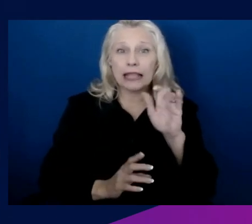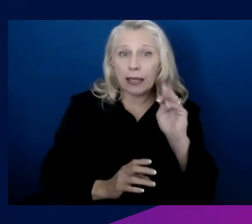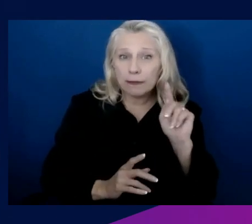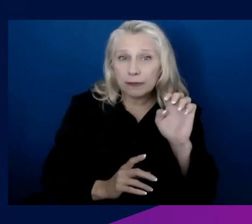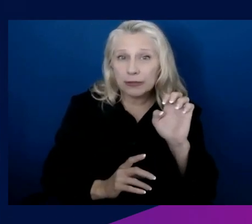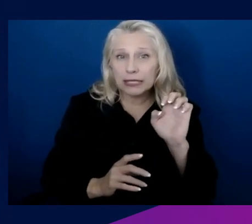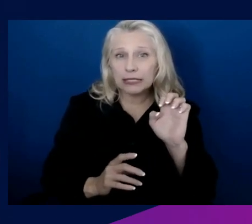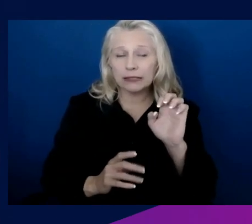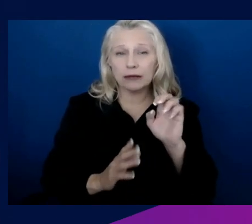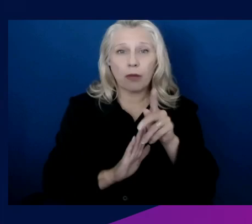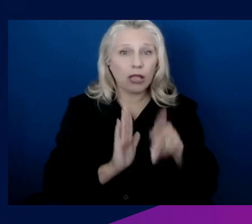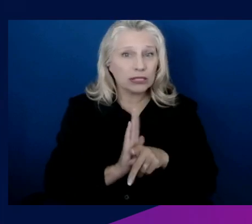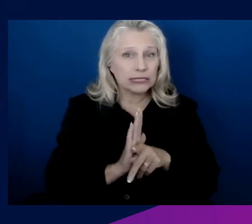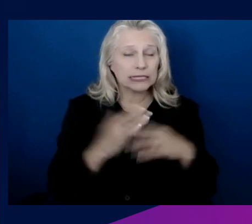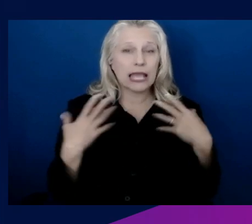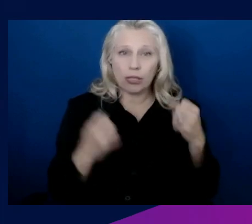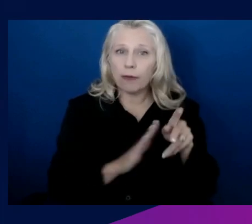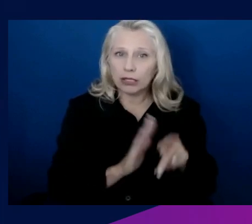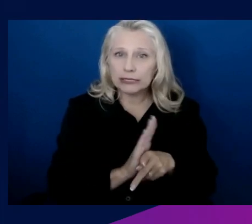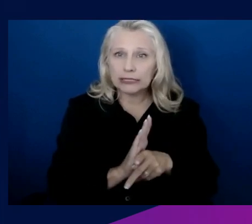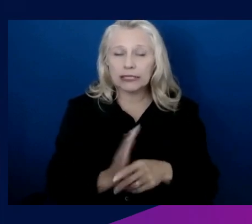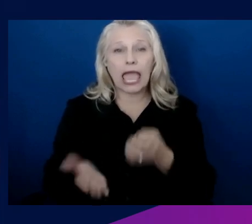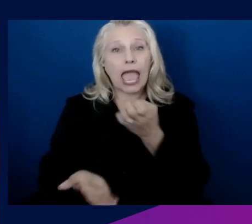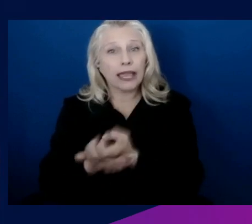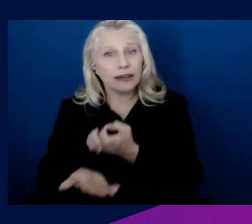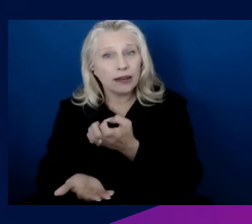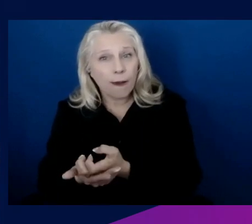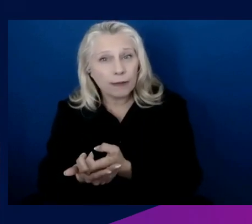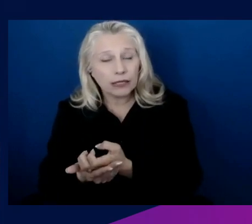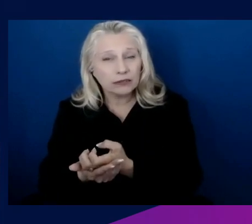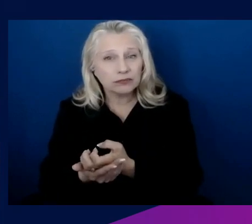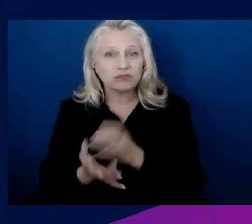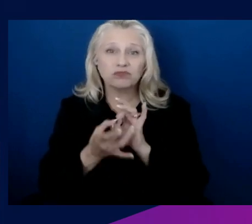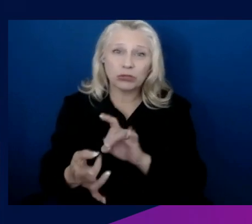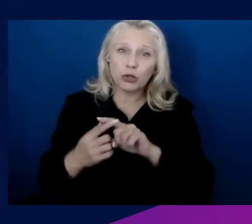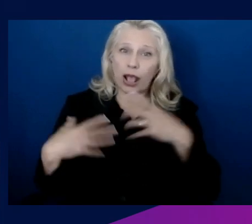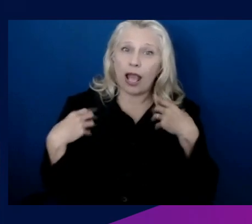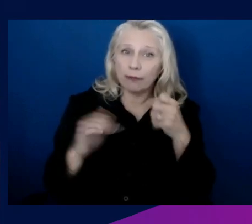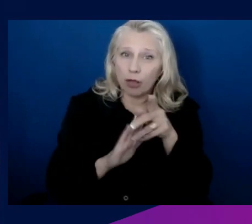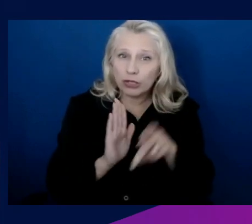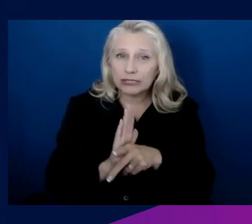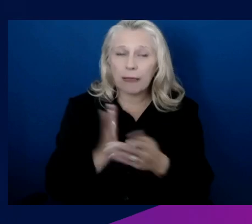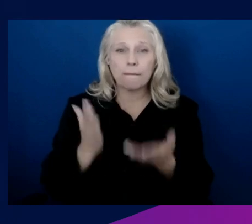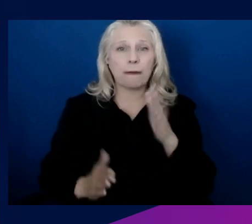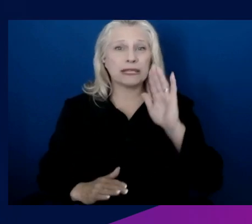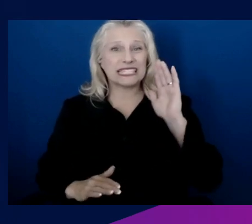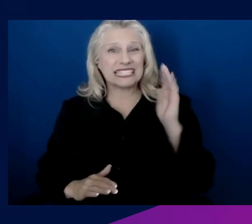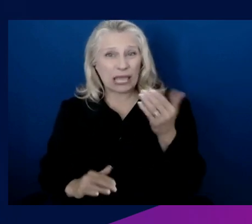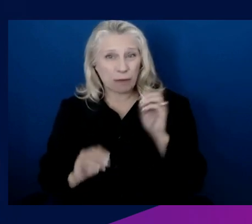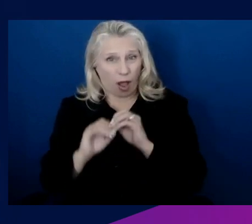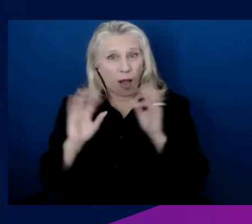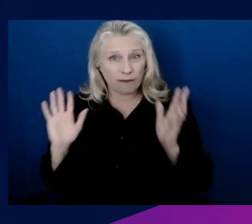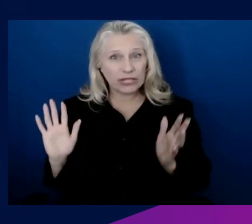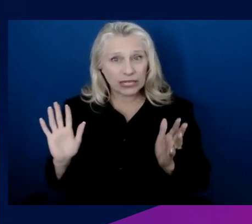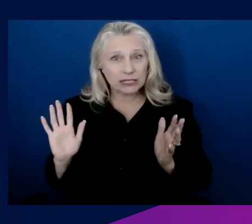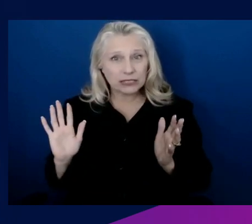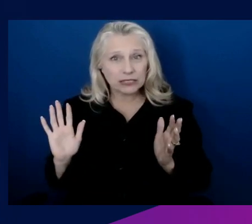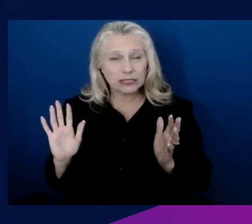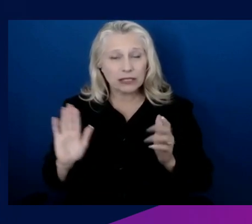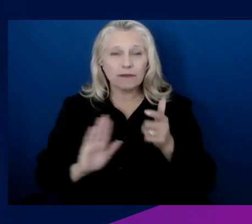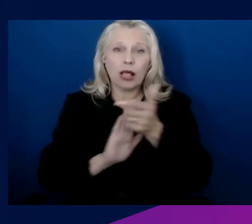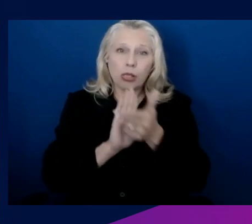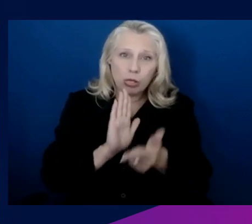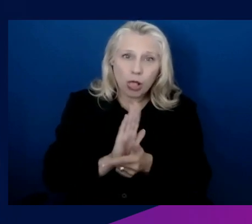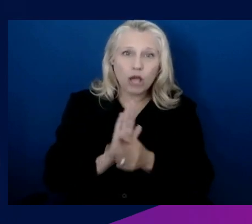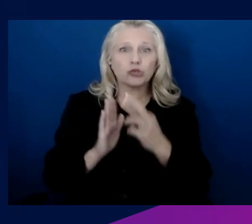policy. Economic policy is health policy. And as she says, it may seem obvious, but our laws and regulations are